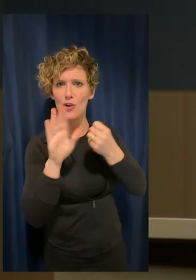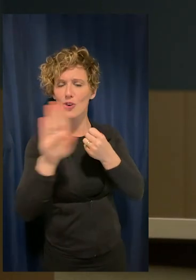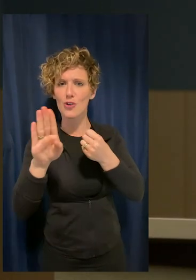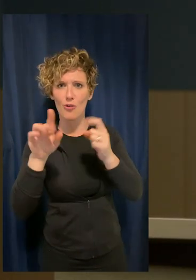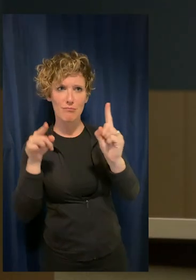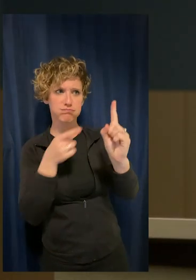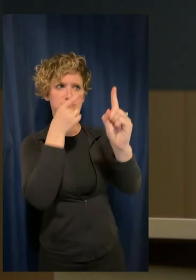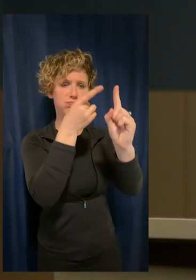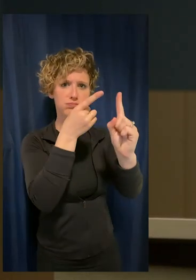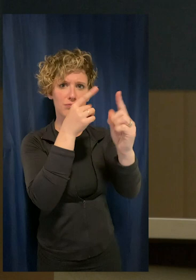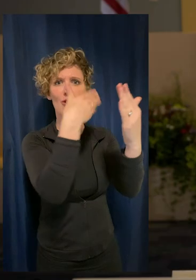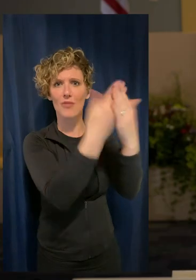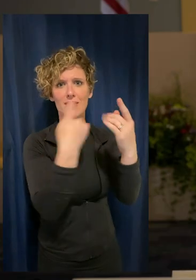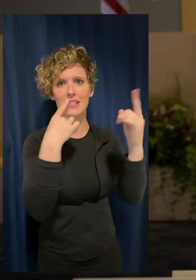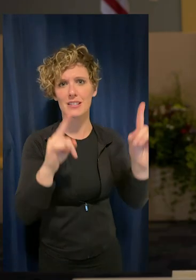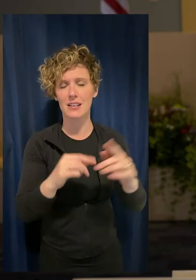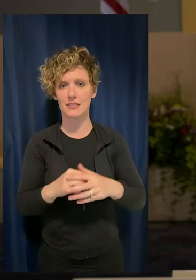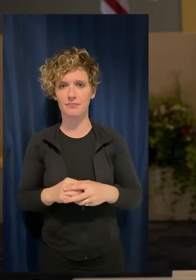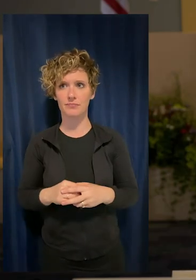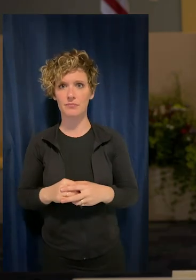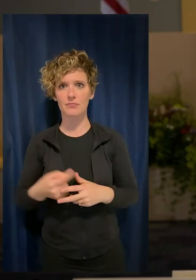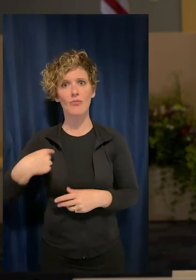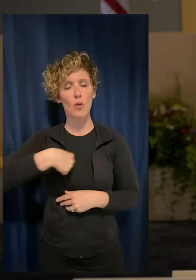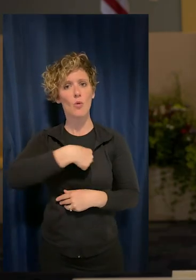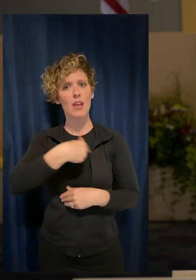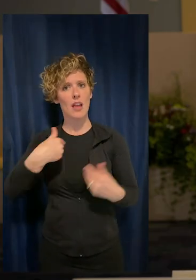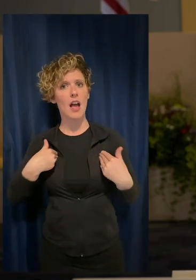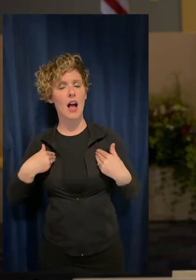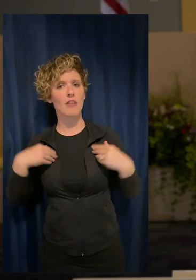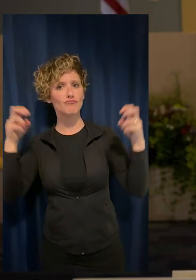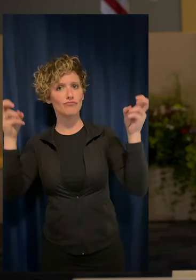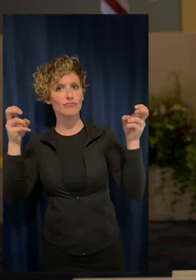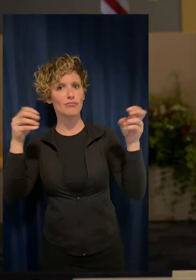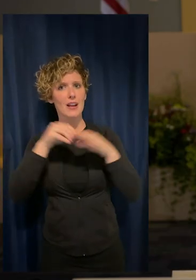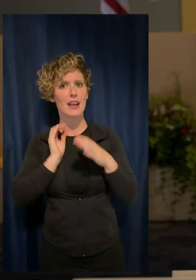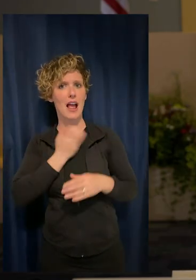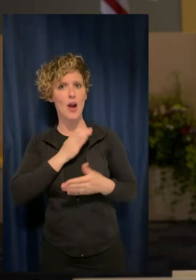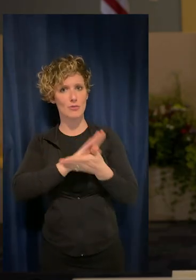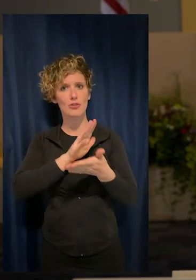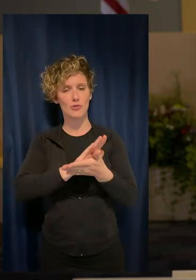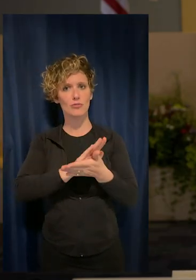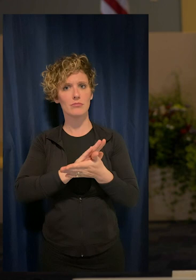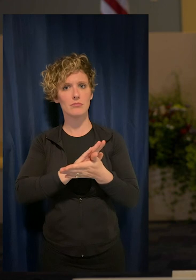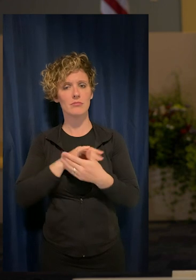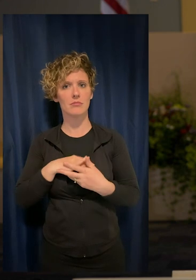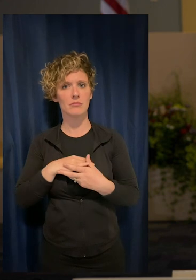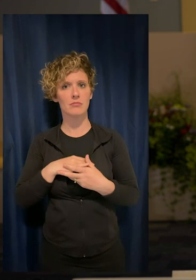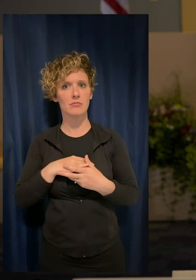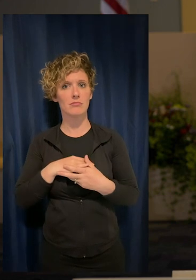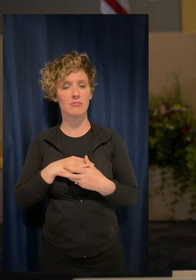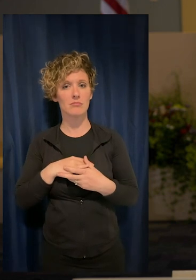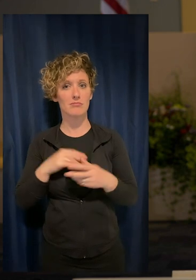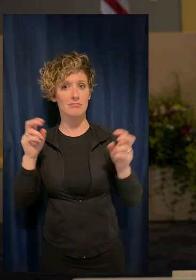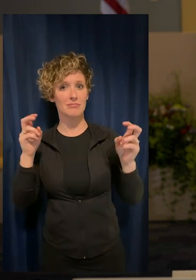of our letterhead, calling out the greatness in each other every single day.